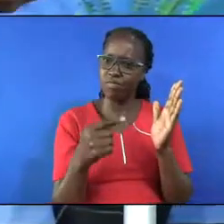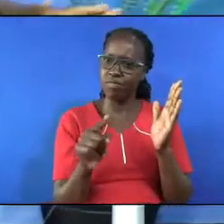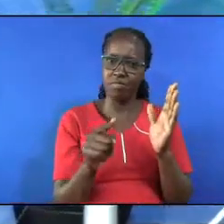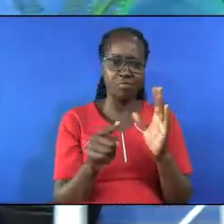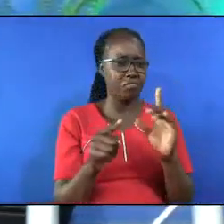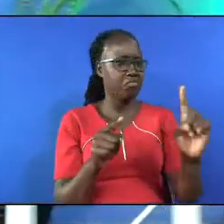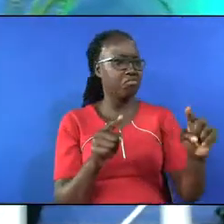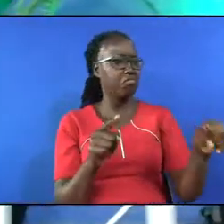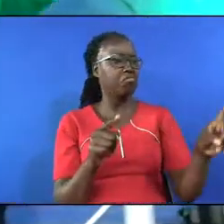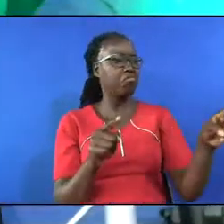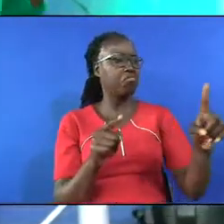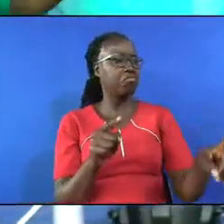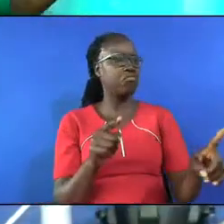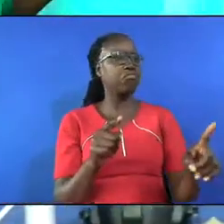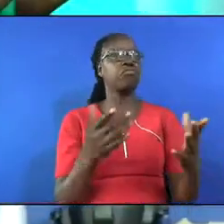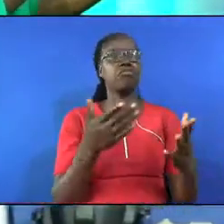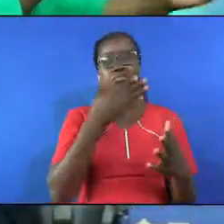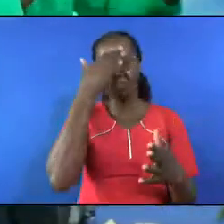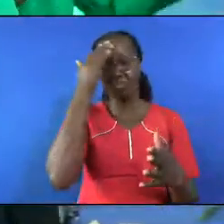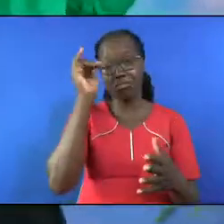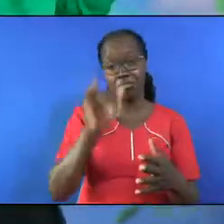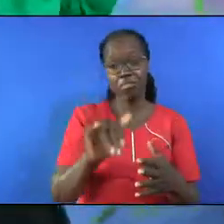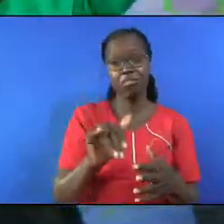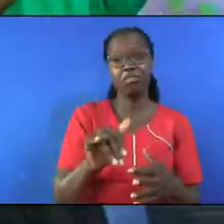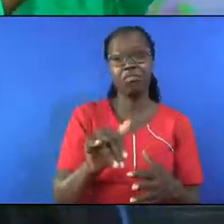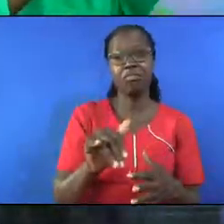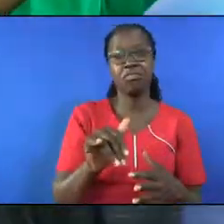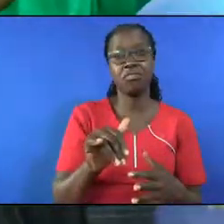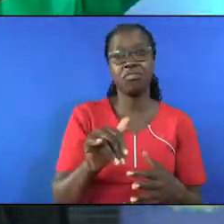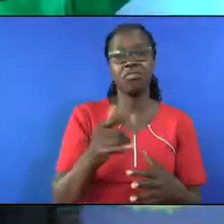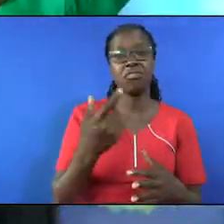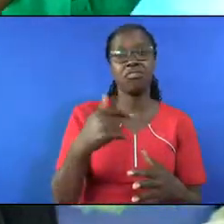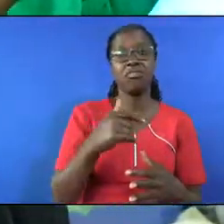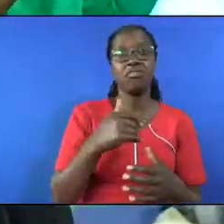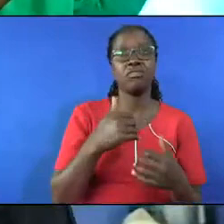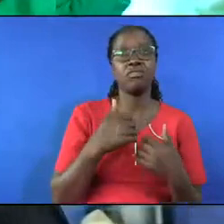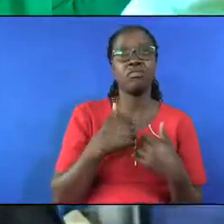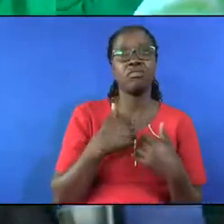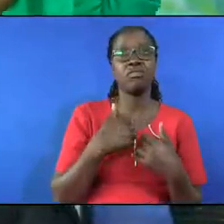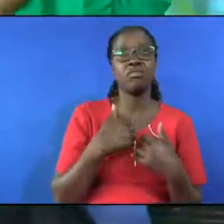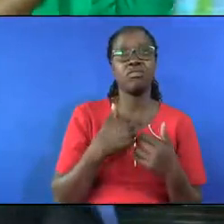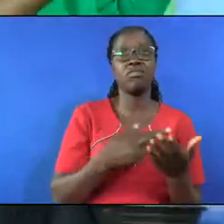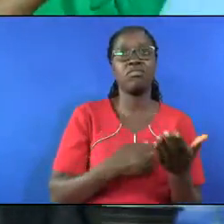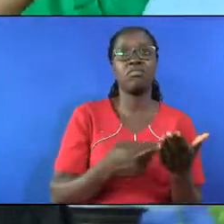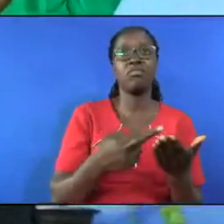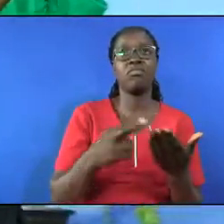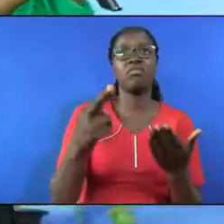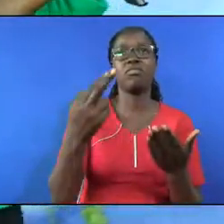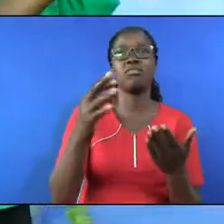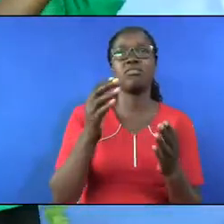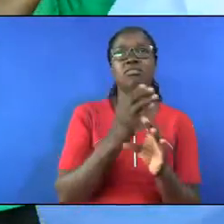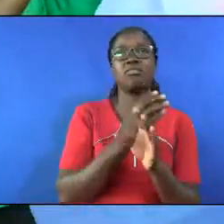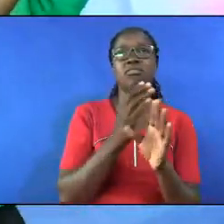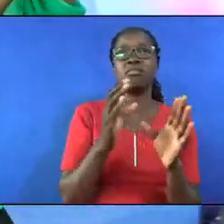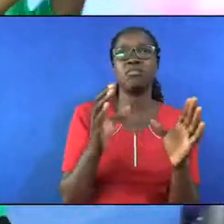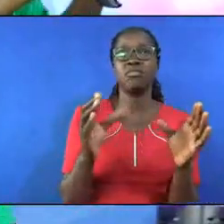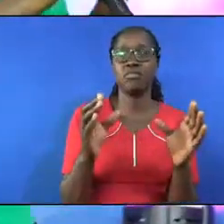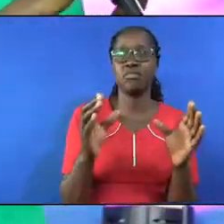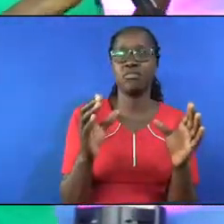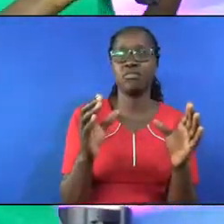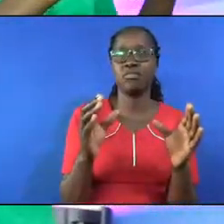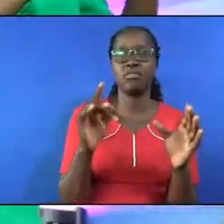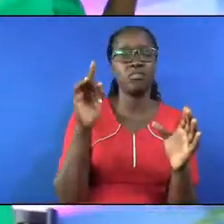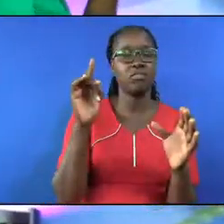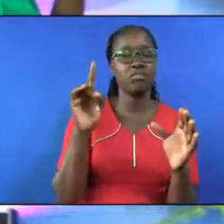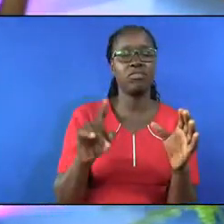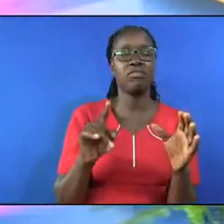don't do that. And we forget that we are supposed to put on the righteousness of Christ. We are